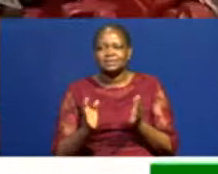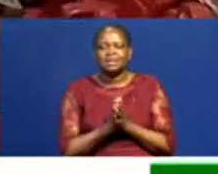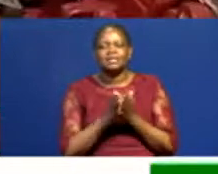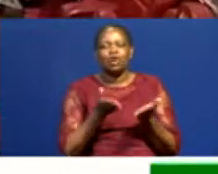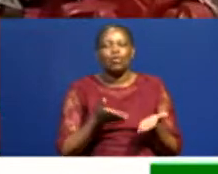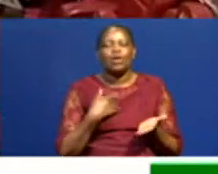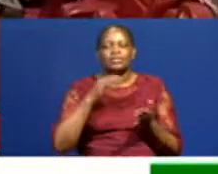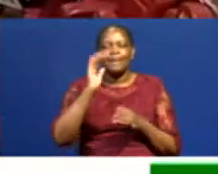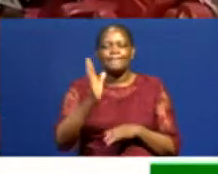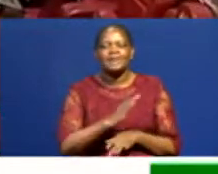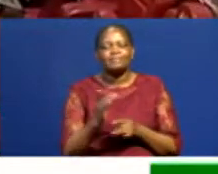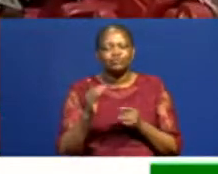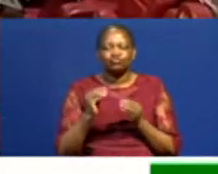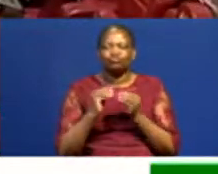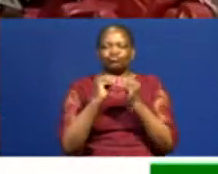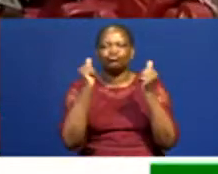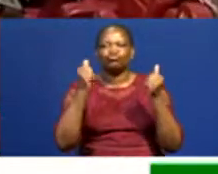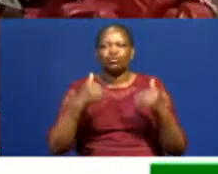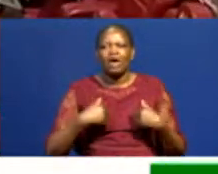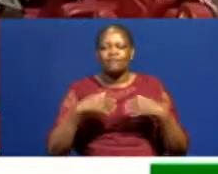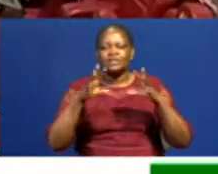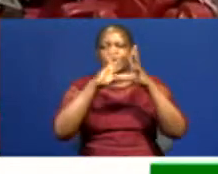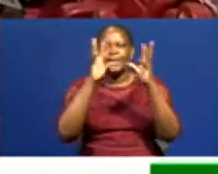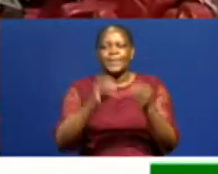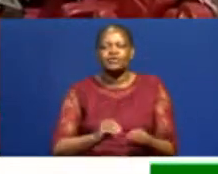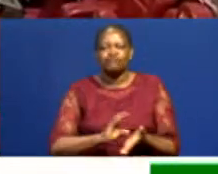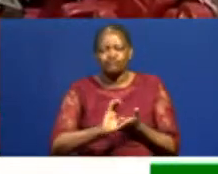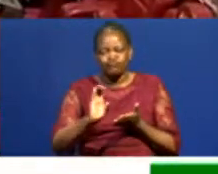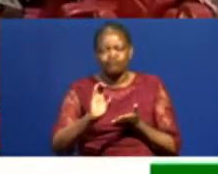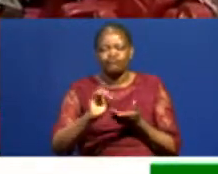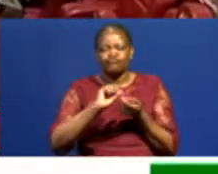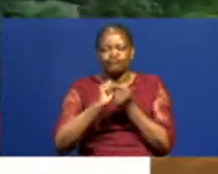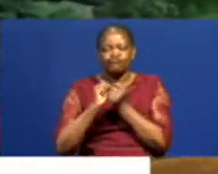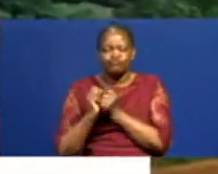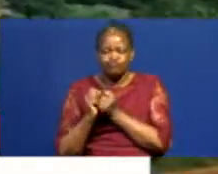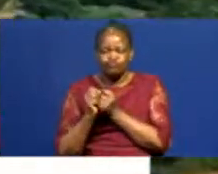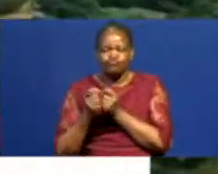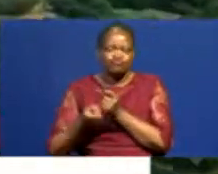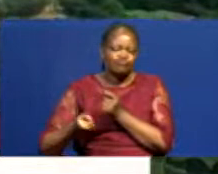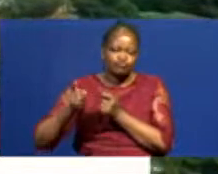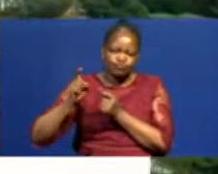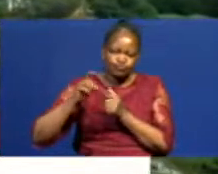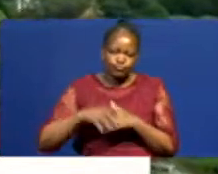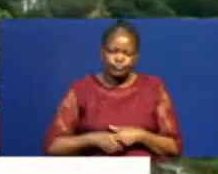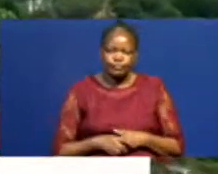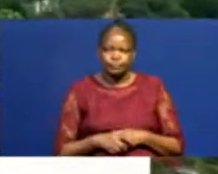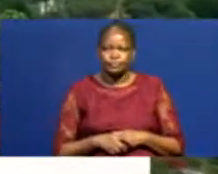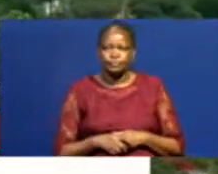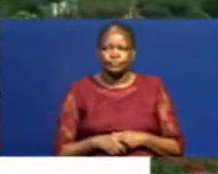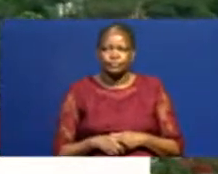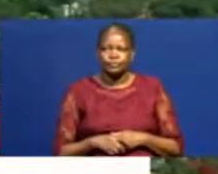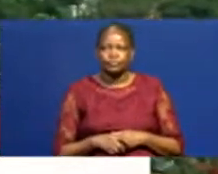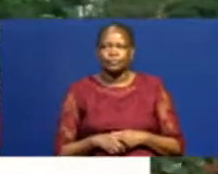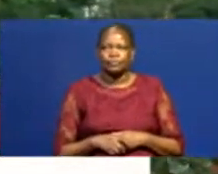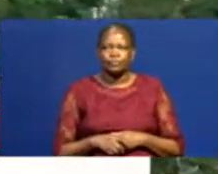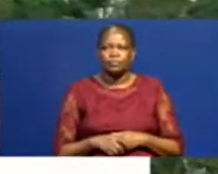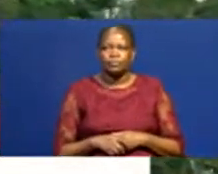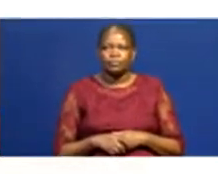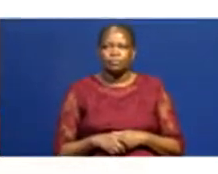want the parliament to intervene to have their budgetary allocation reviewed upwards. Trevor Ngendo for Prime Edition.